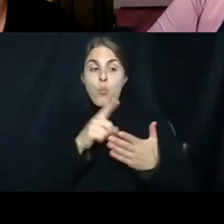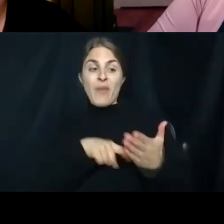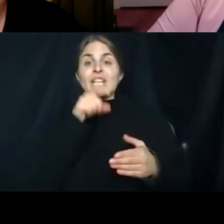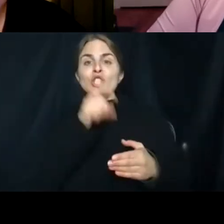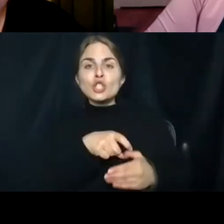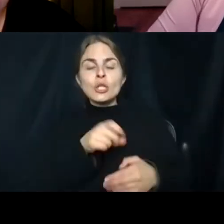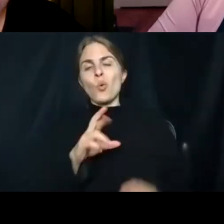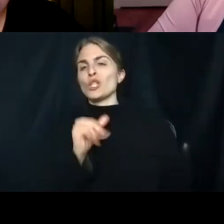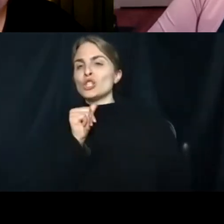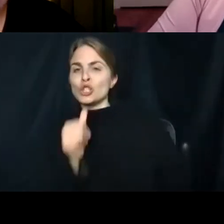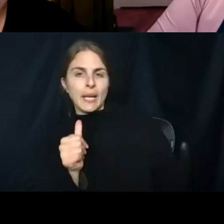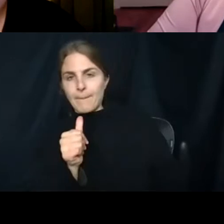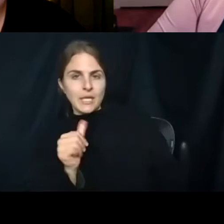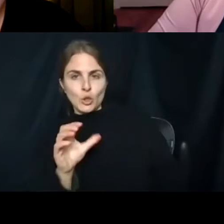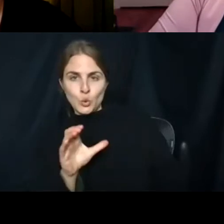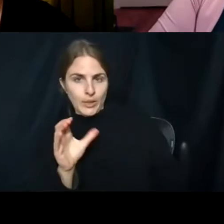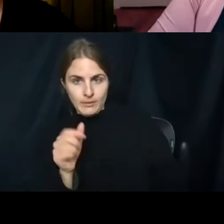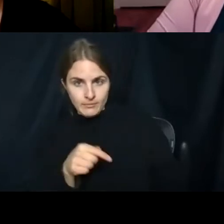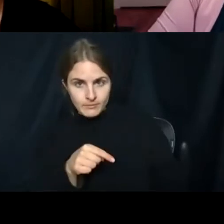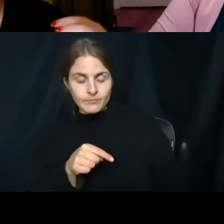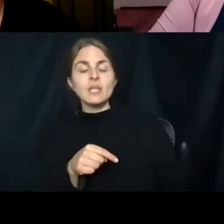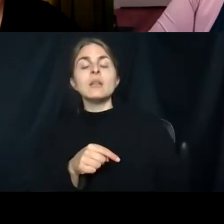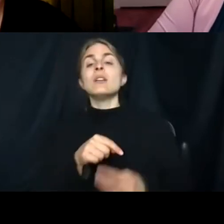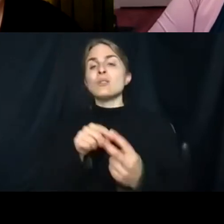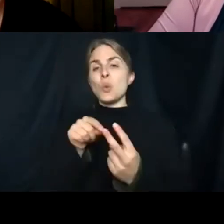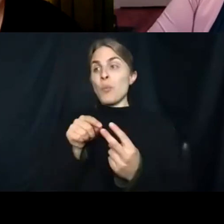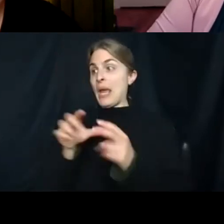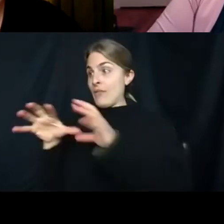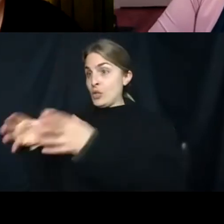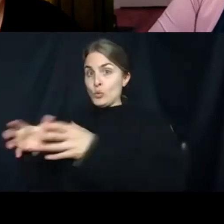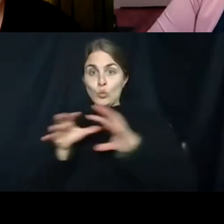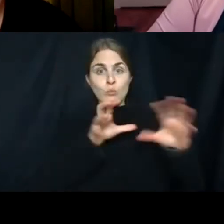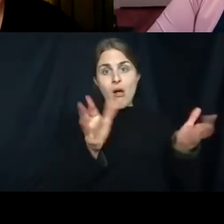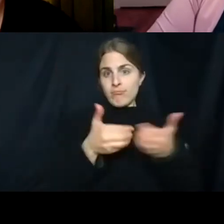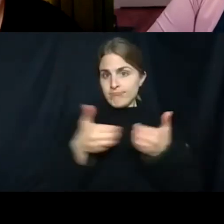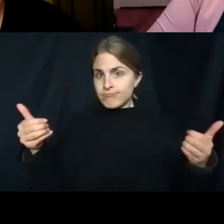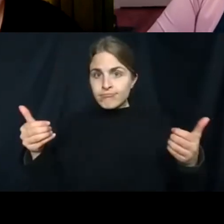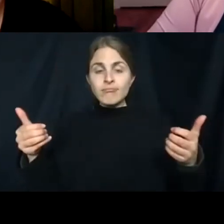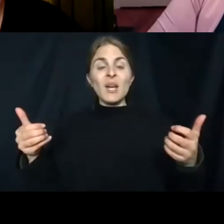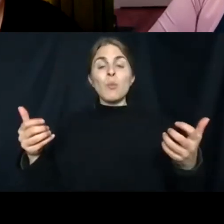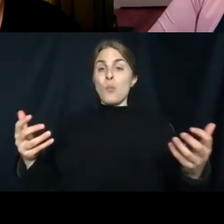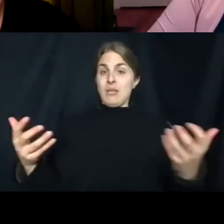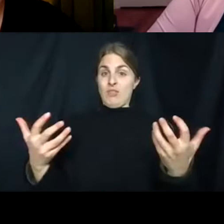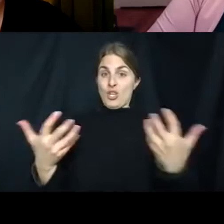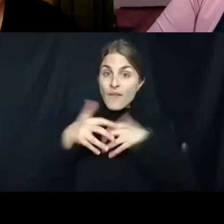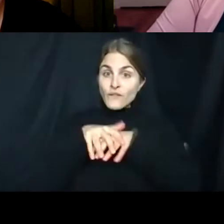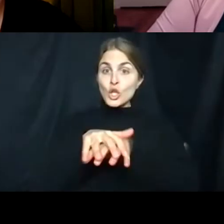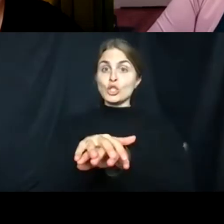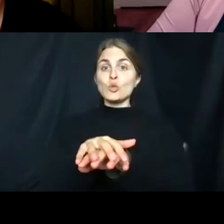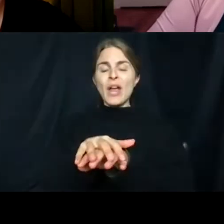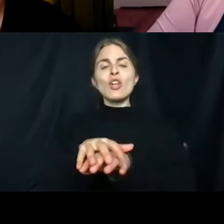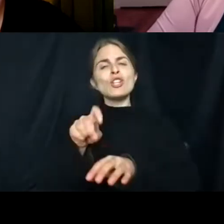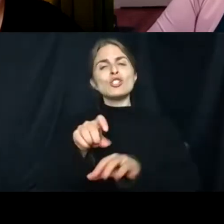doing. And so when we have these two groups converge together, it should really only be